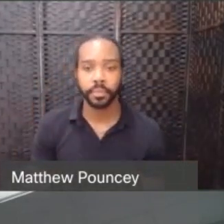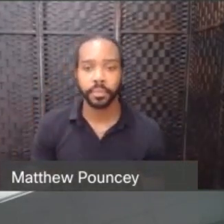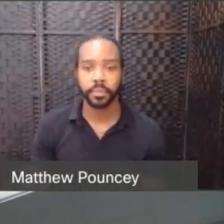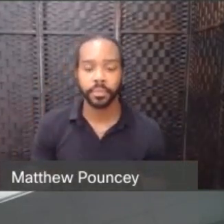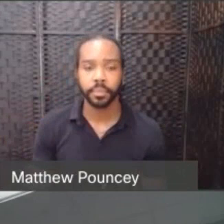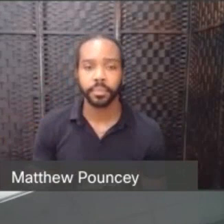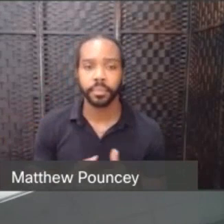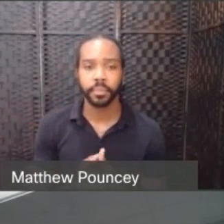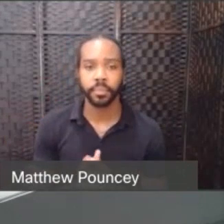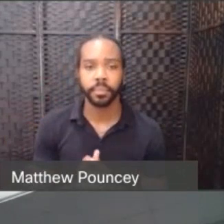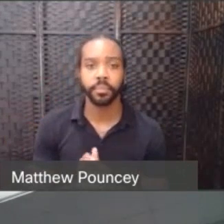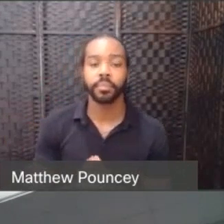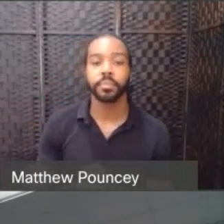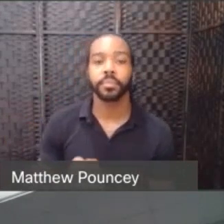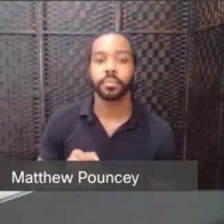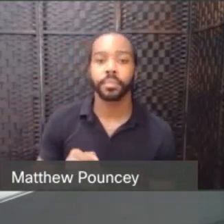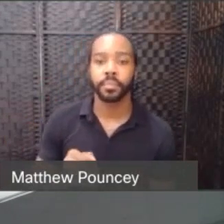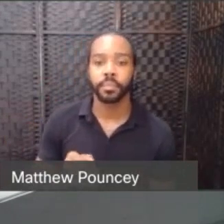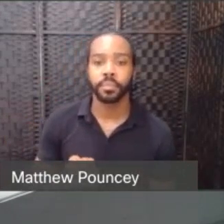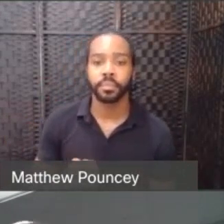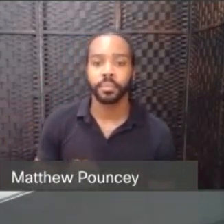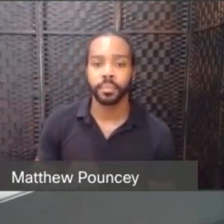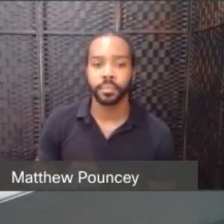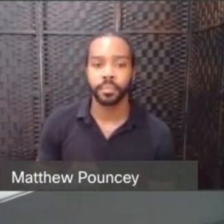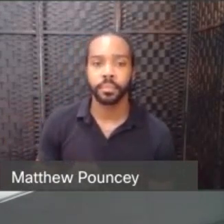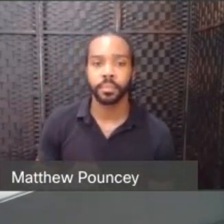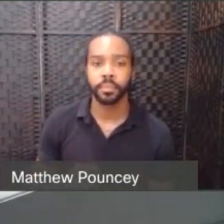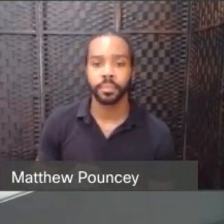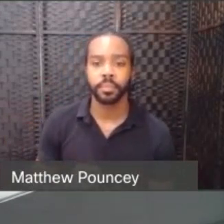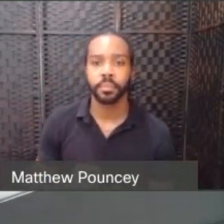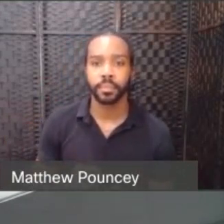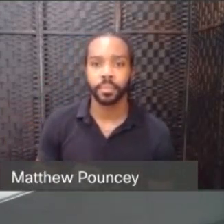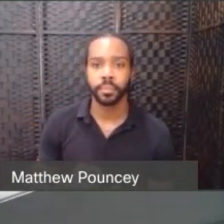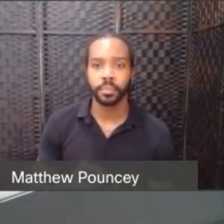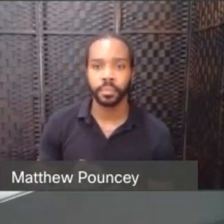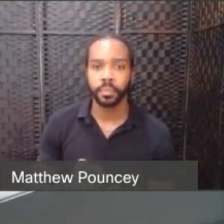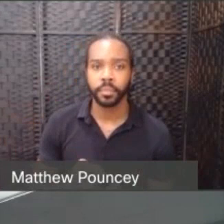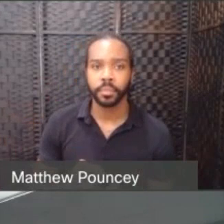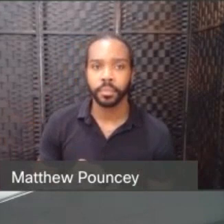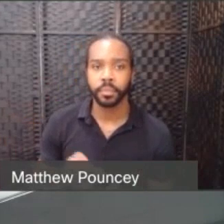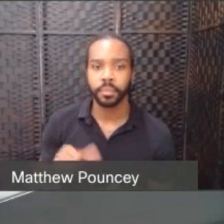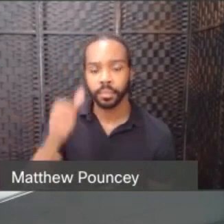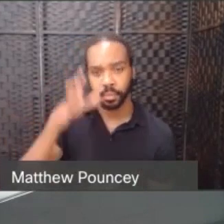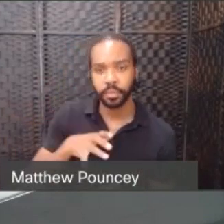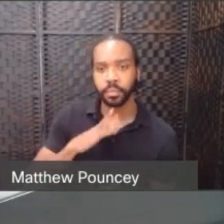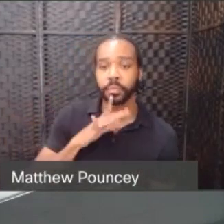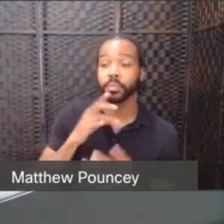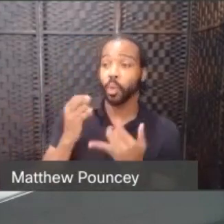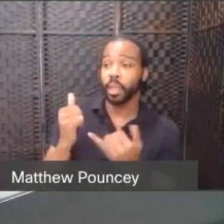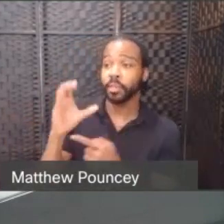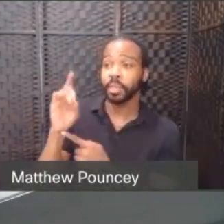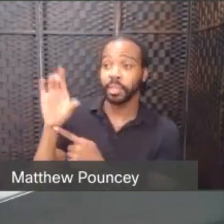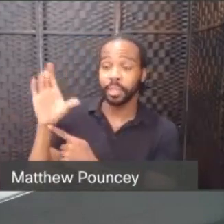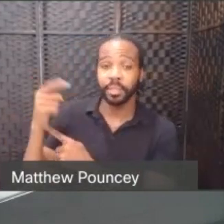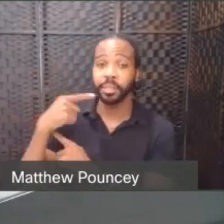So the current guidelines still from the CDC are that while there's moderate to substantial community spread, eye